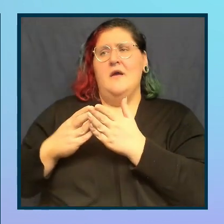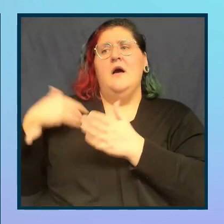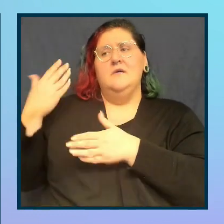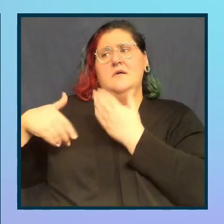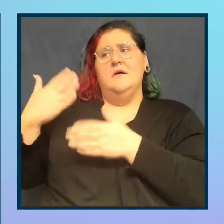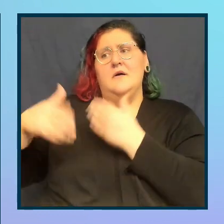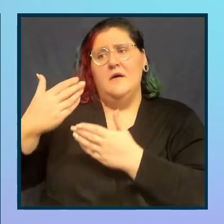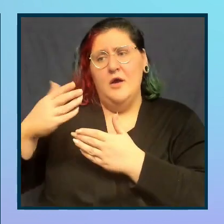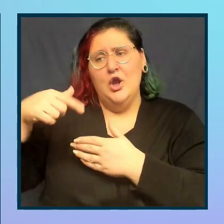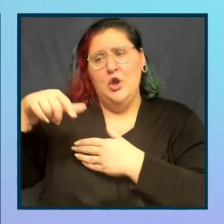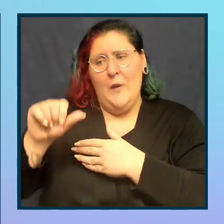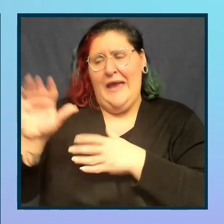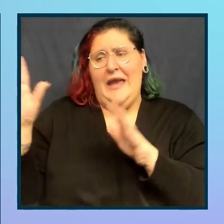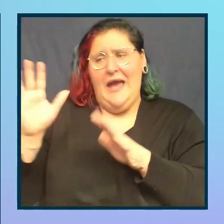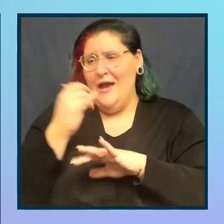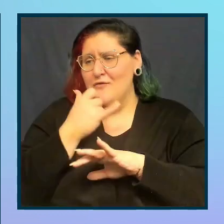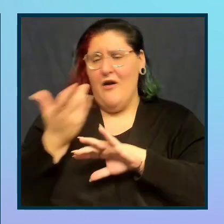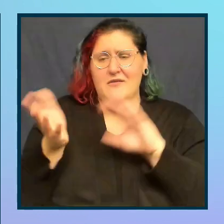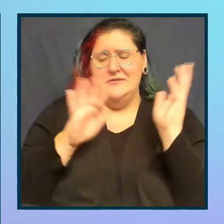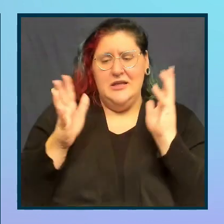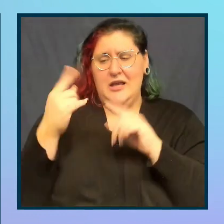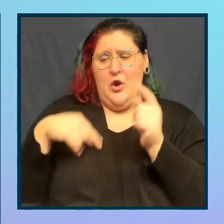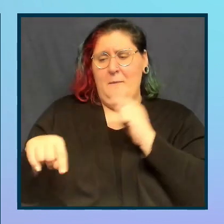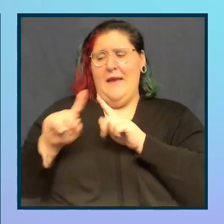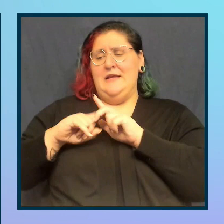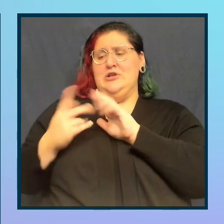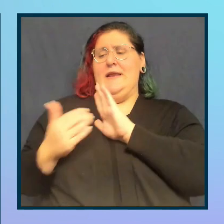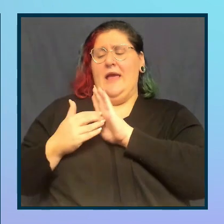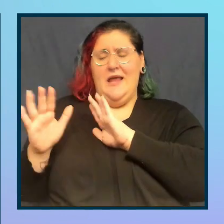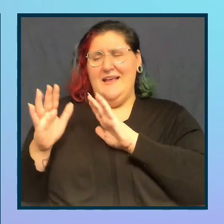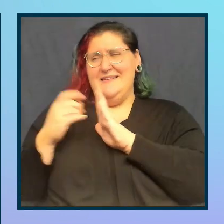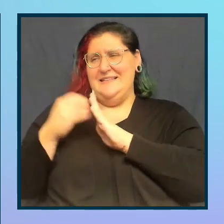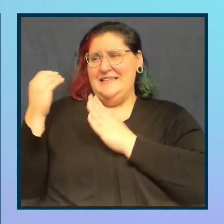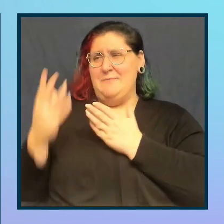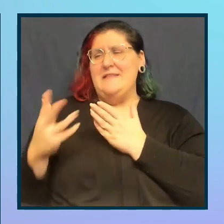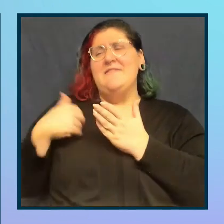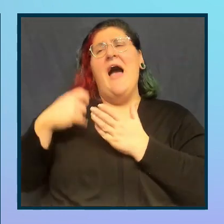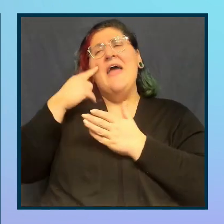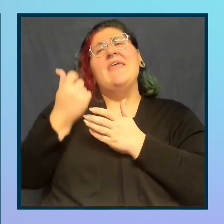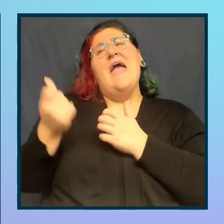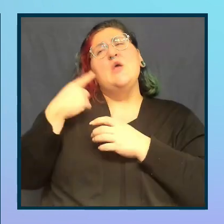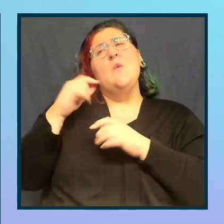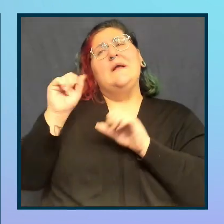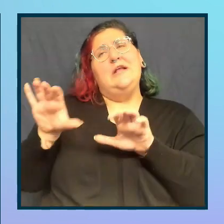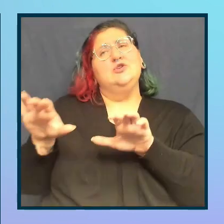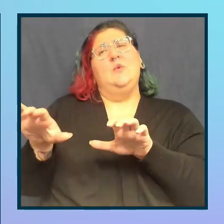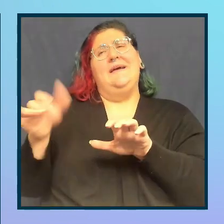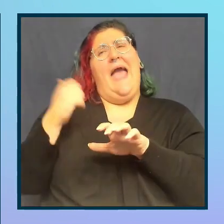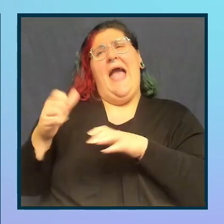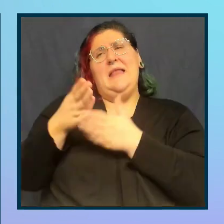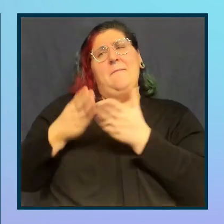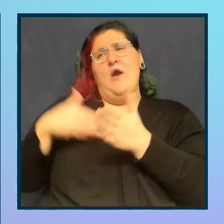So anybody can use it. I think that's the great part of the tool. You can use it in any part of your process, but obviously the further left in